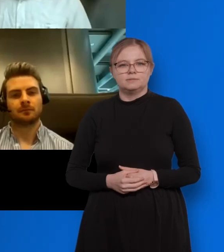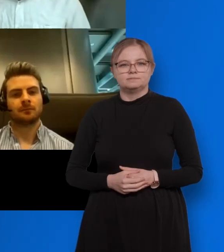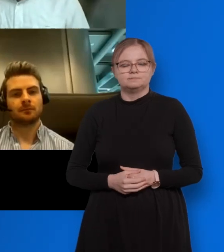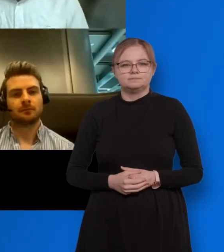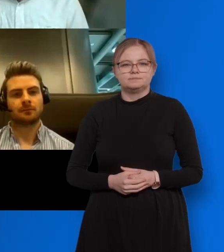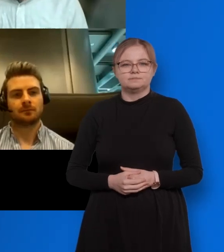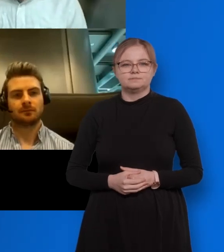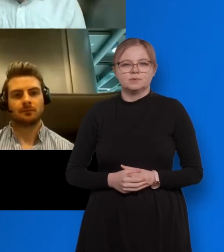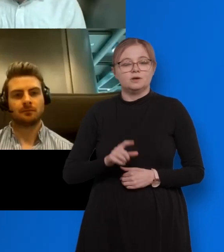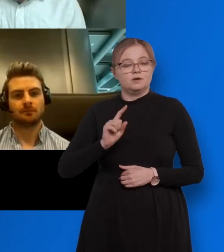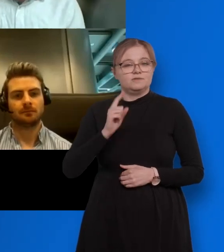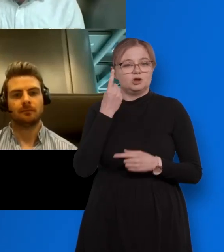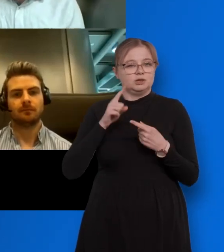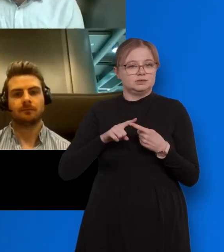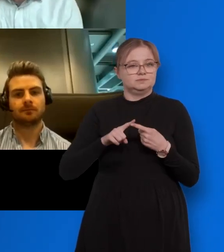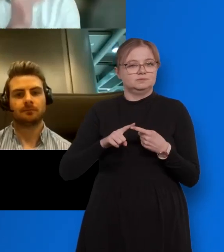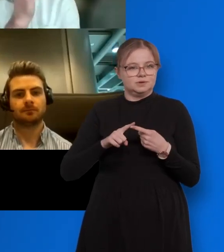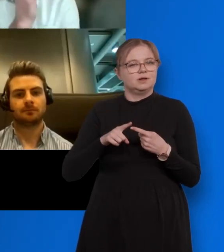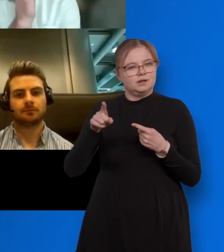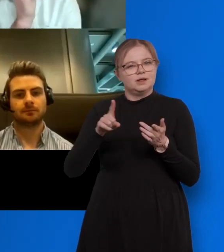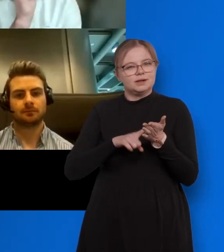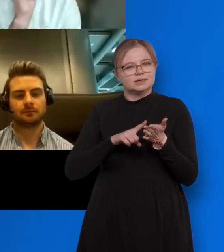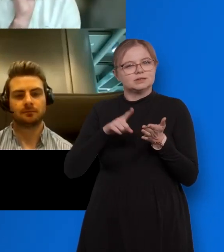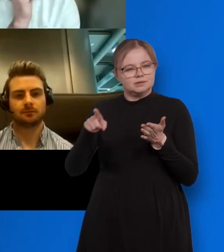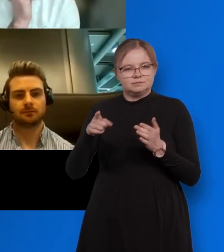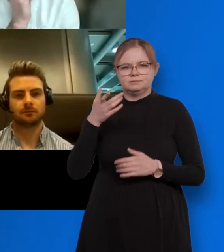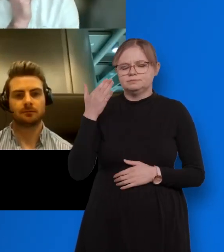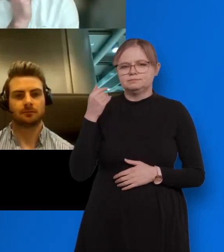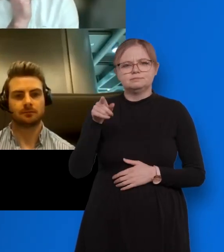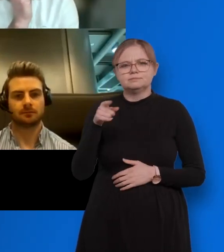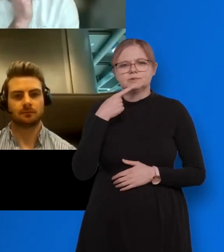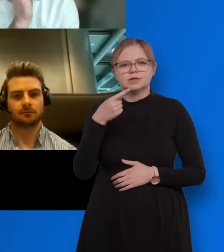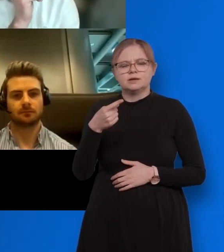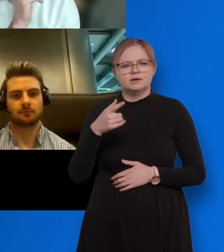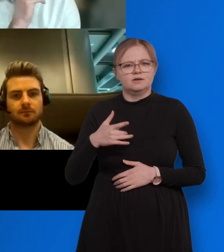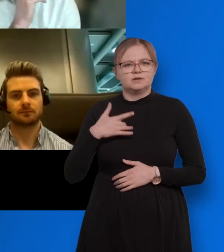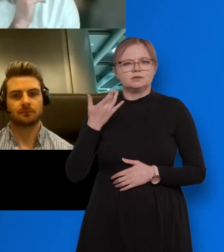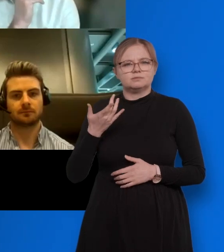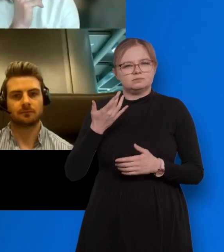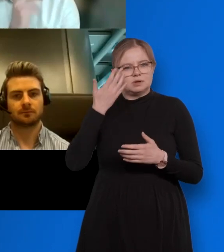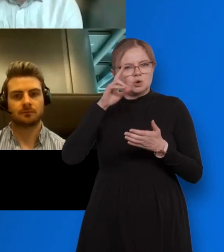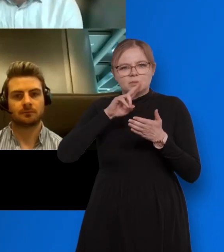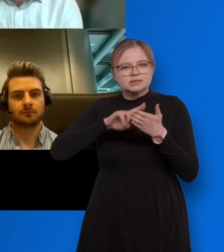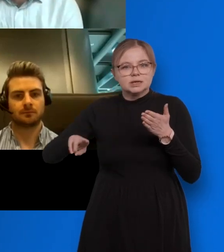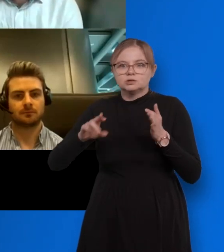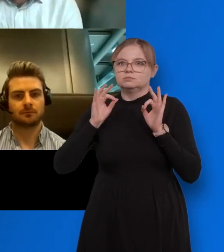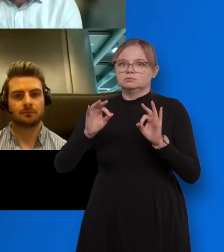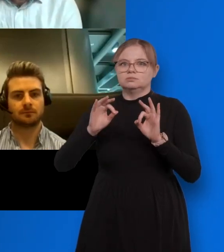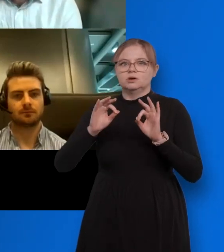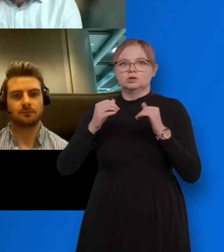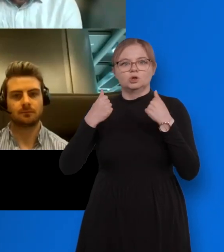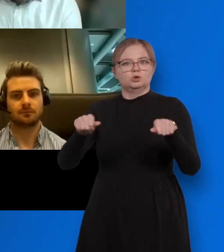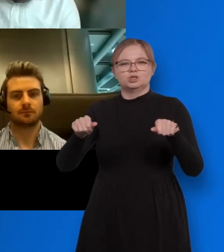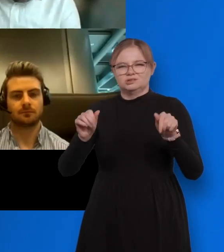So first one, Lisa, you said that you don't think that anonymization is the solution in all